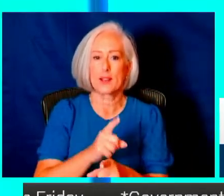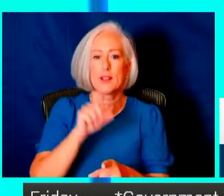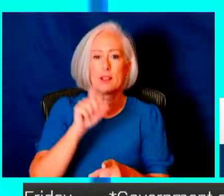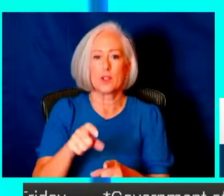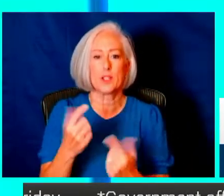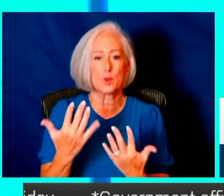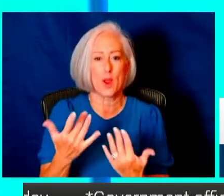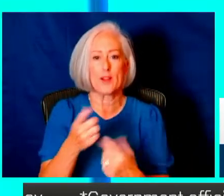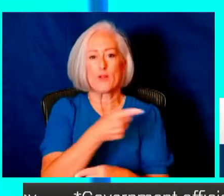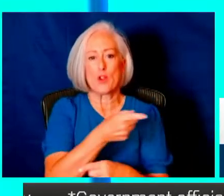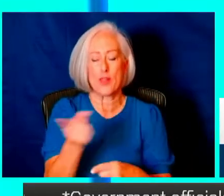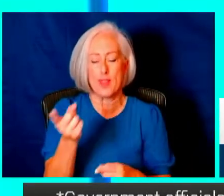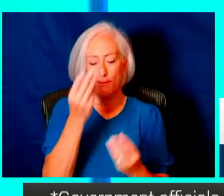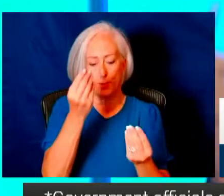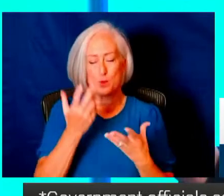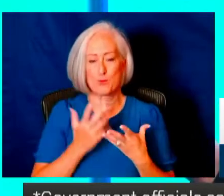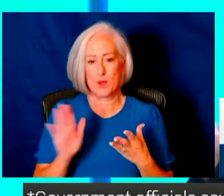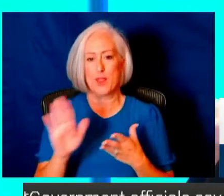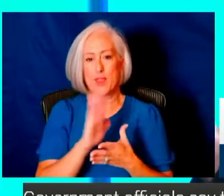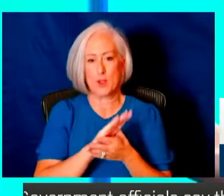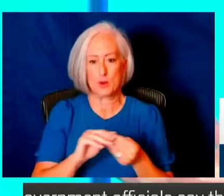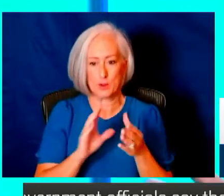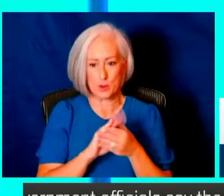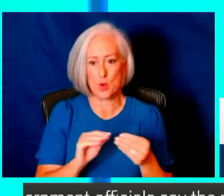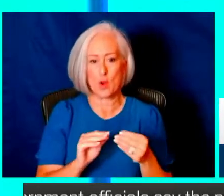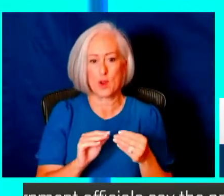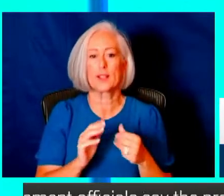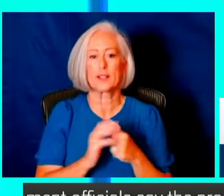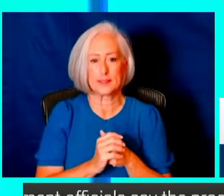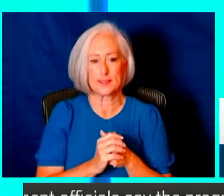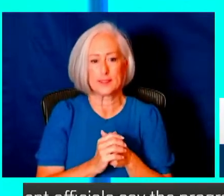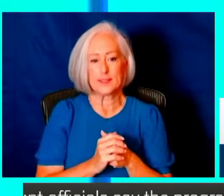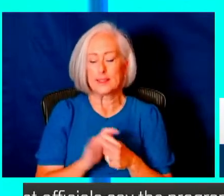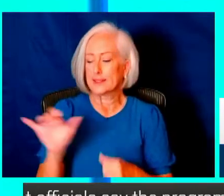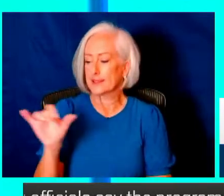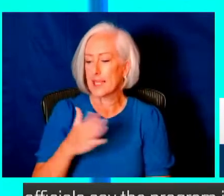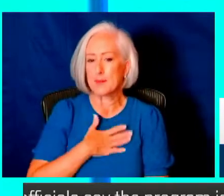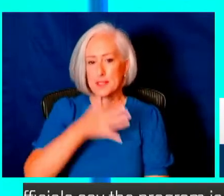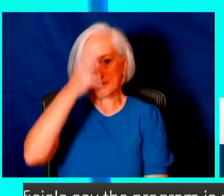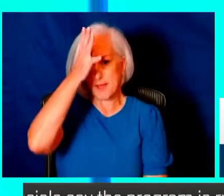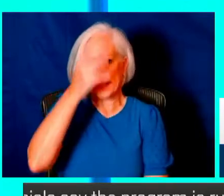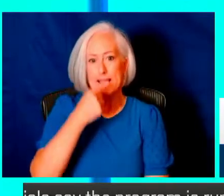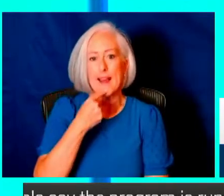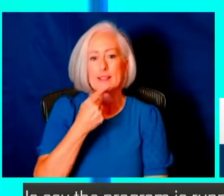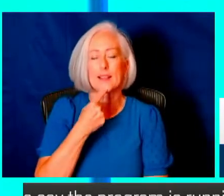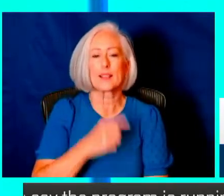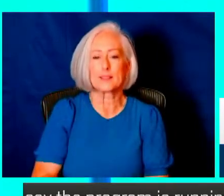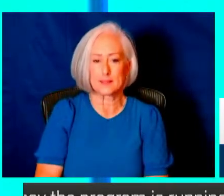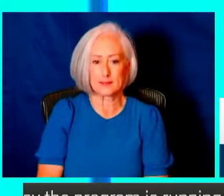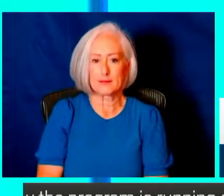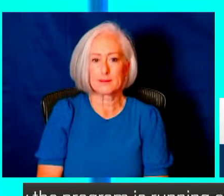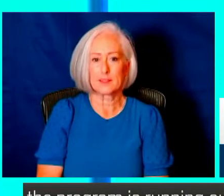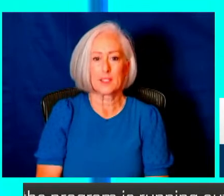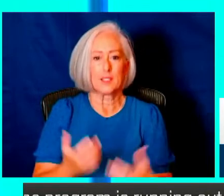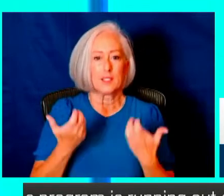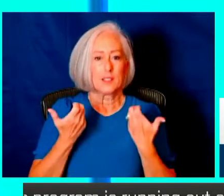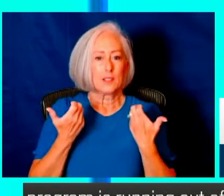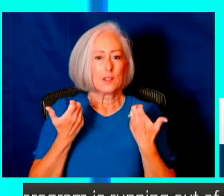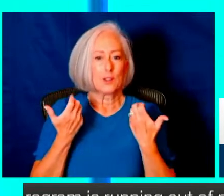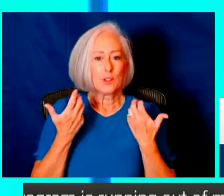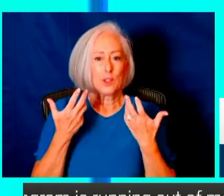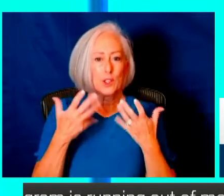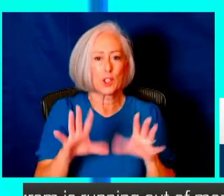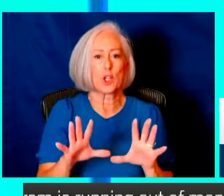their story in their own time. It's sort of like what my dad was saying, you don't want to give yourself more reason